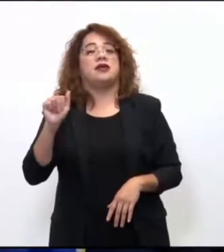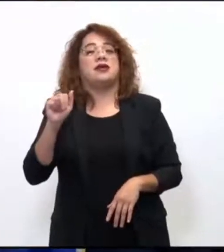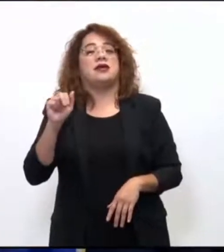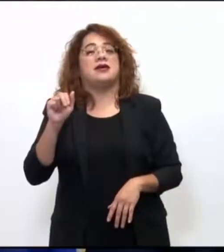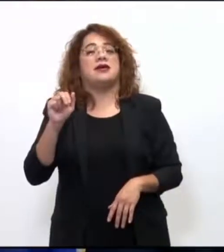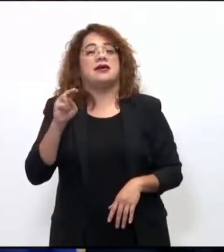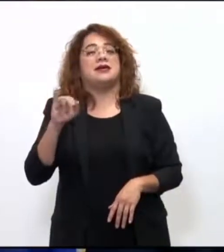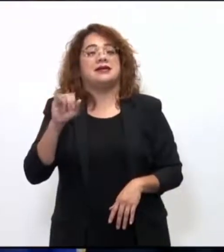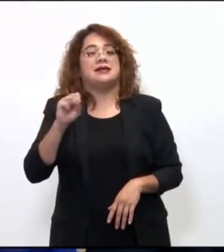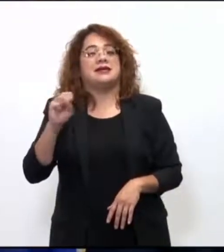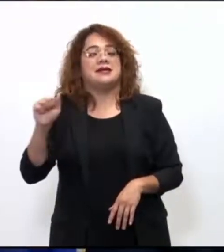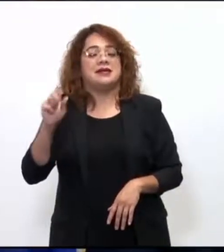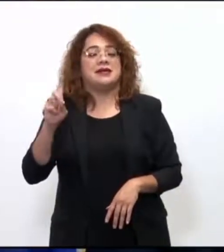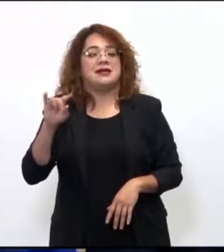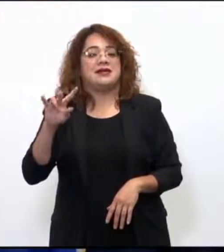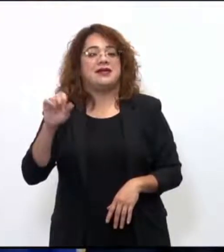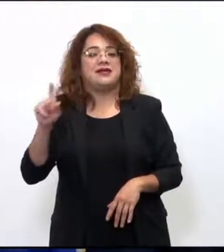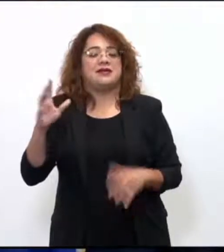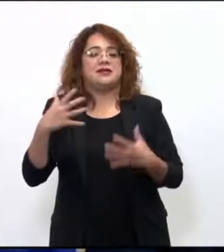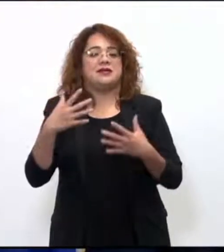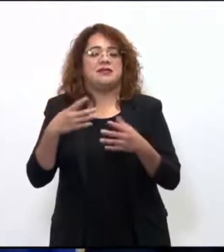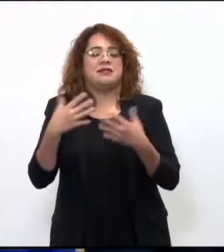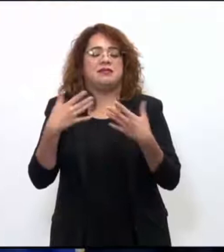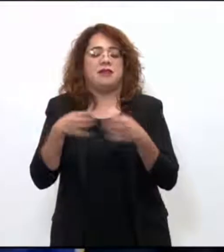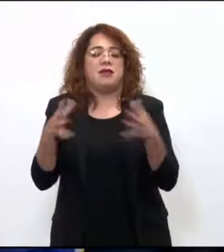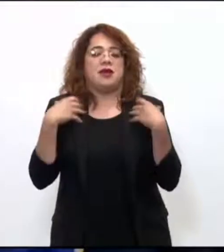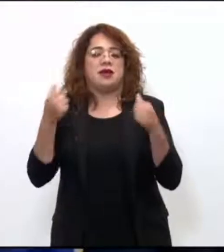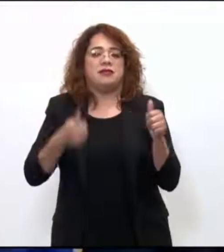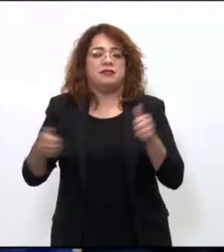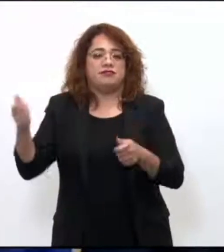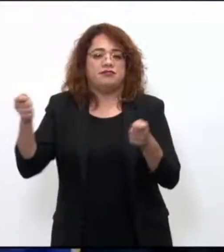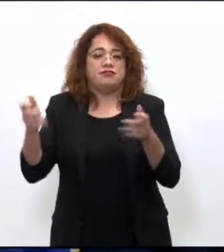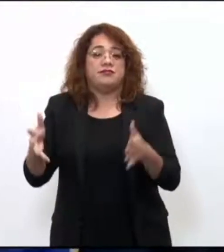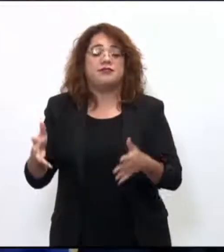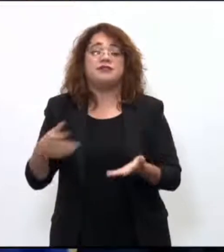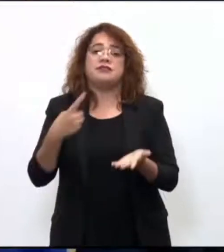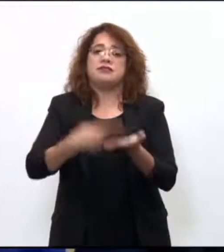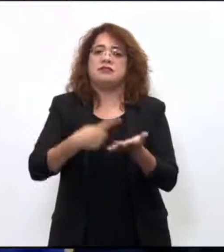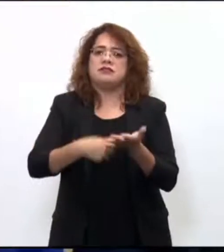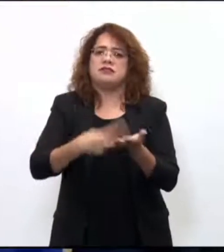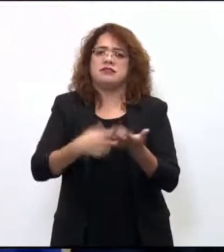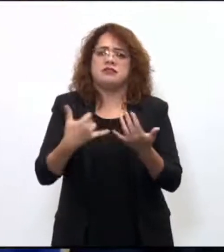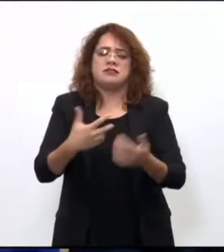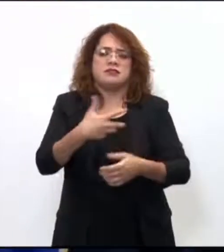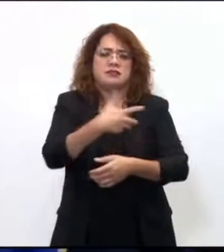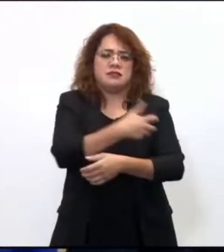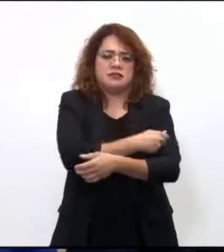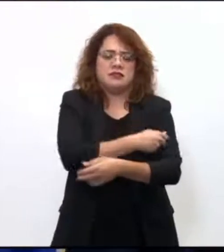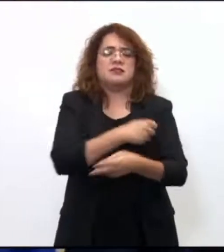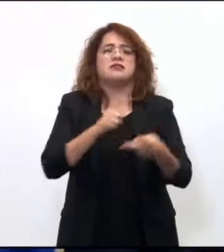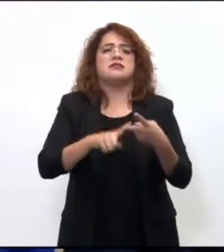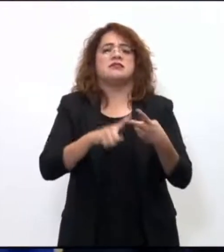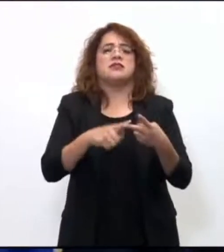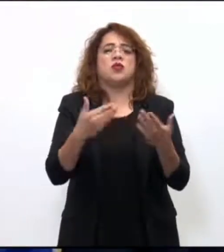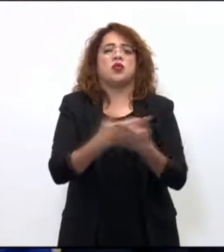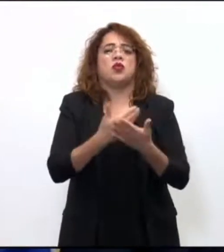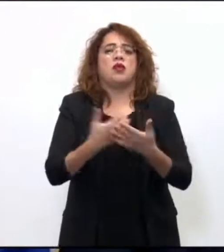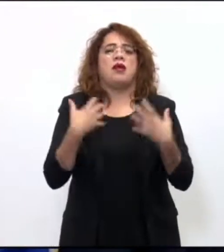quien compartieron información sobre la importancia de vacunarse y sobre la orden de salud de la